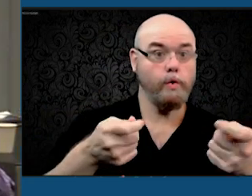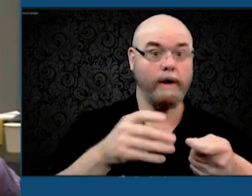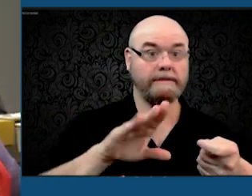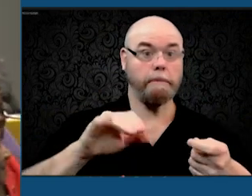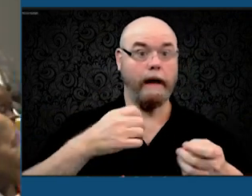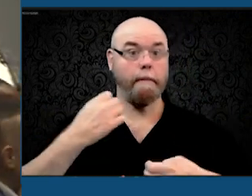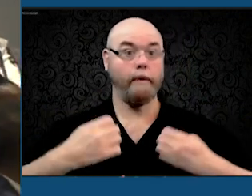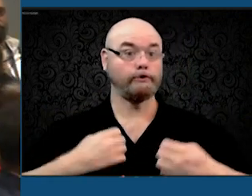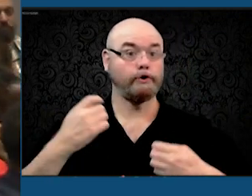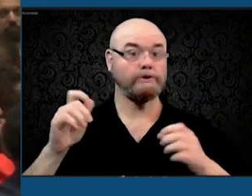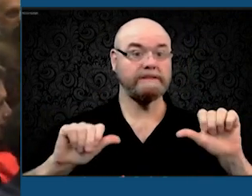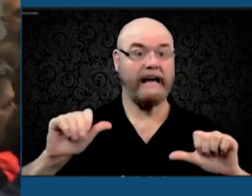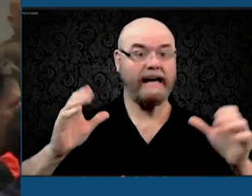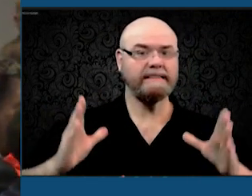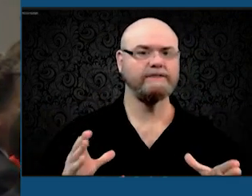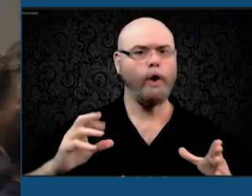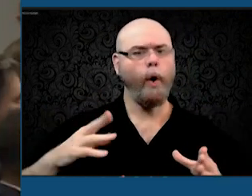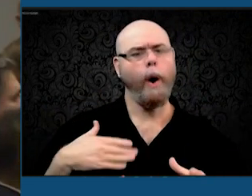you raised by an emotion judge?